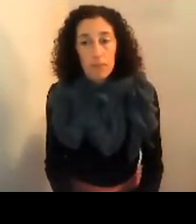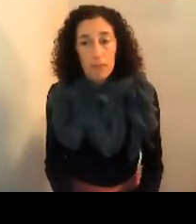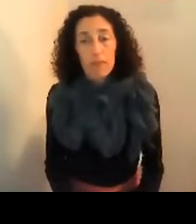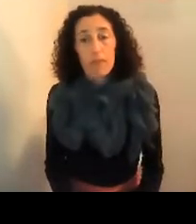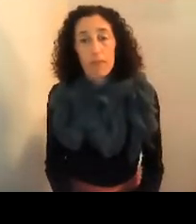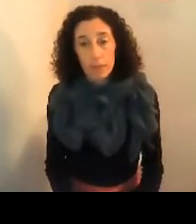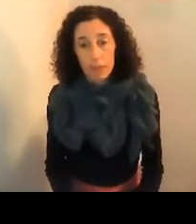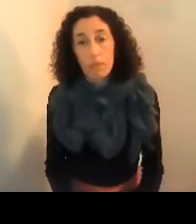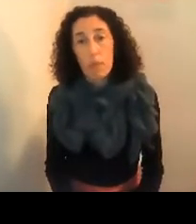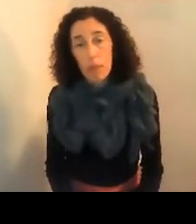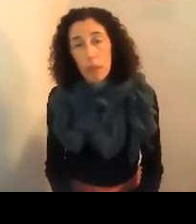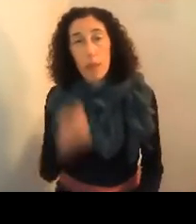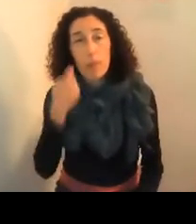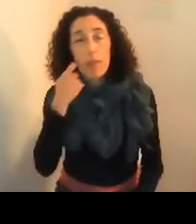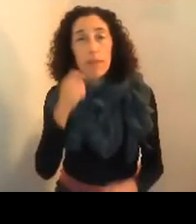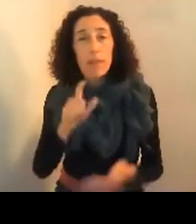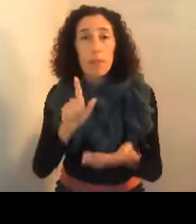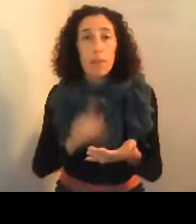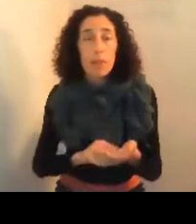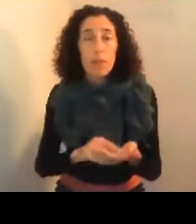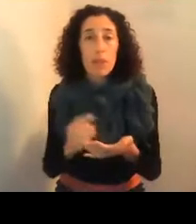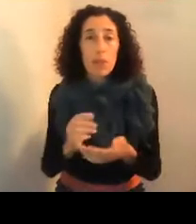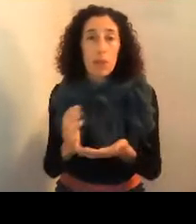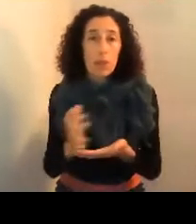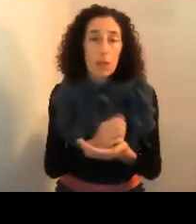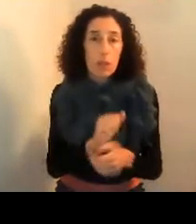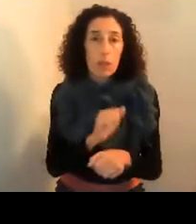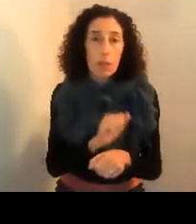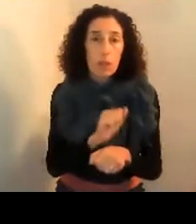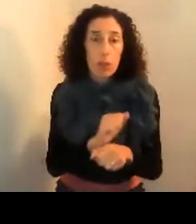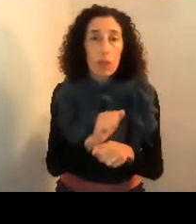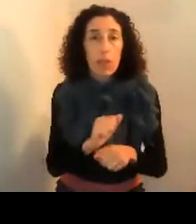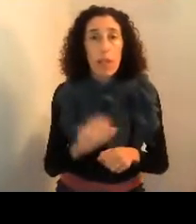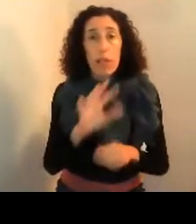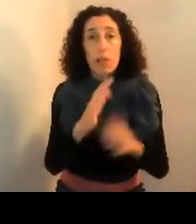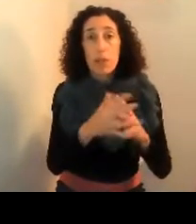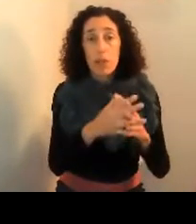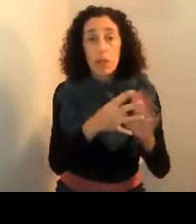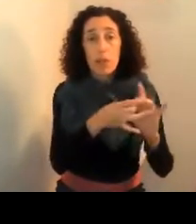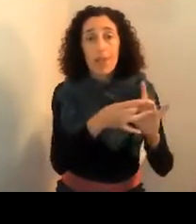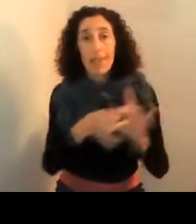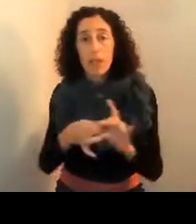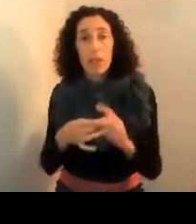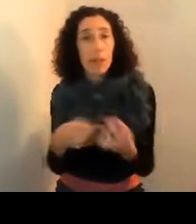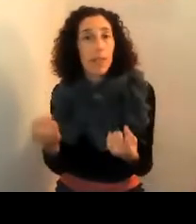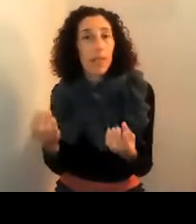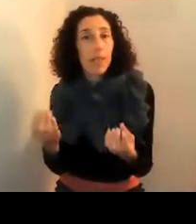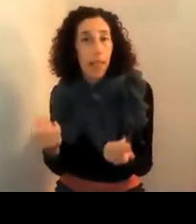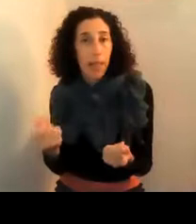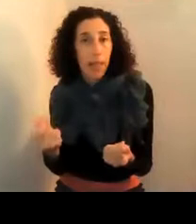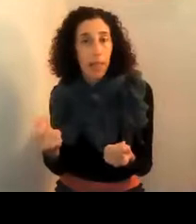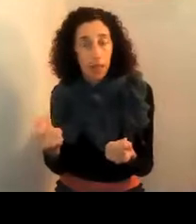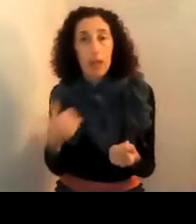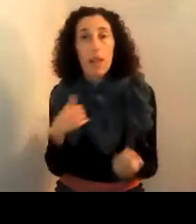land and Asian Americans' relationships with land. And it's a cluster of 7 pieces in our online